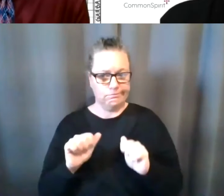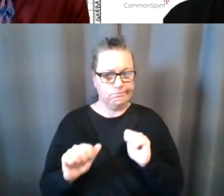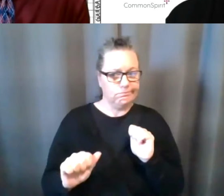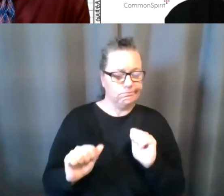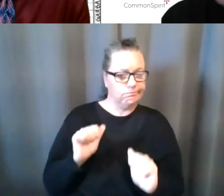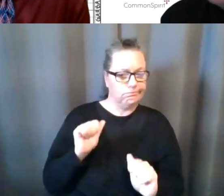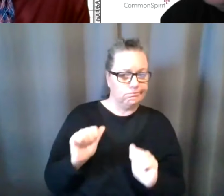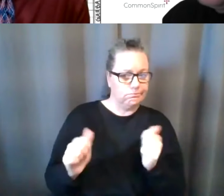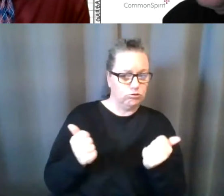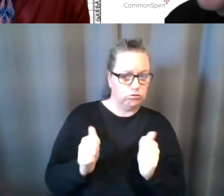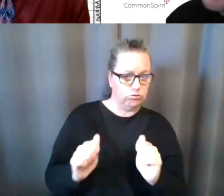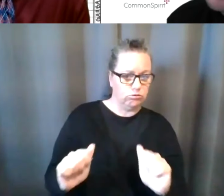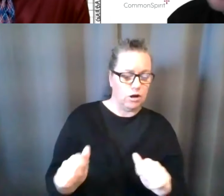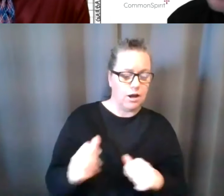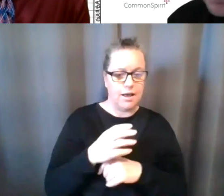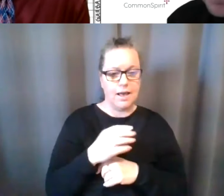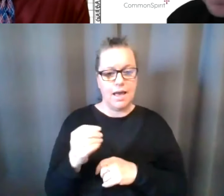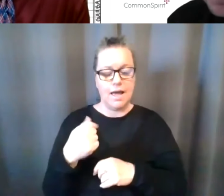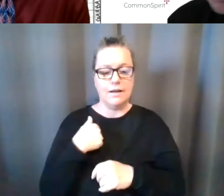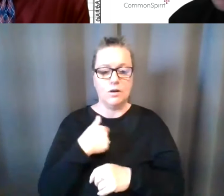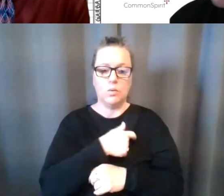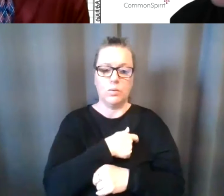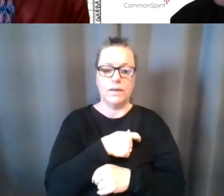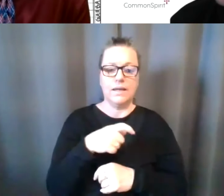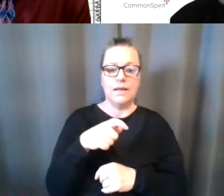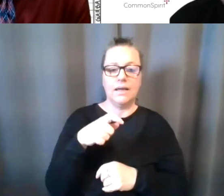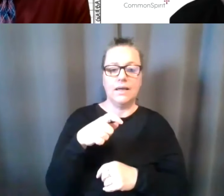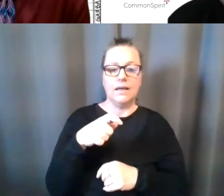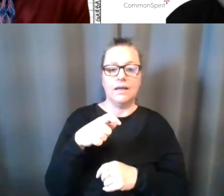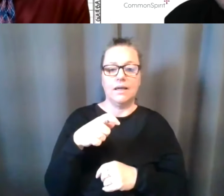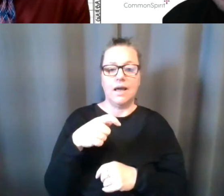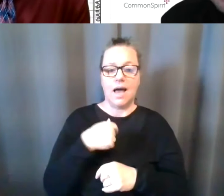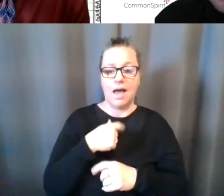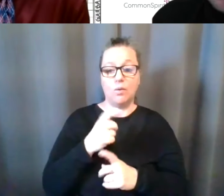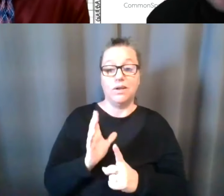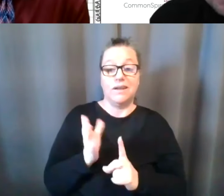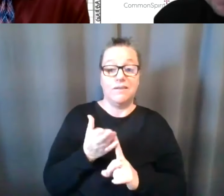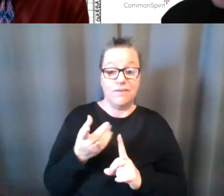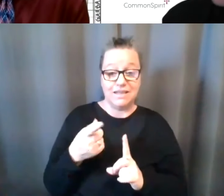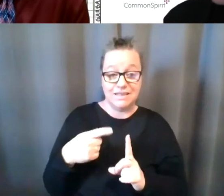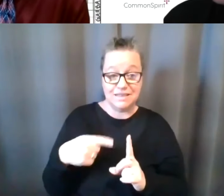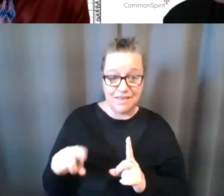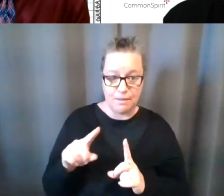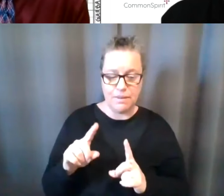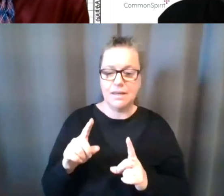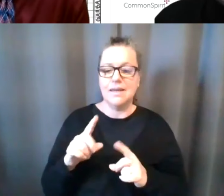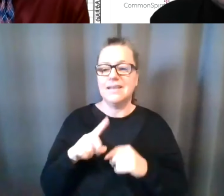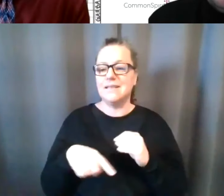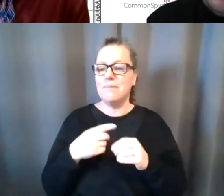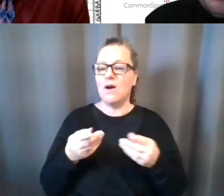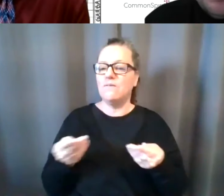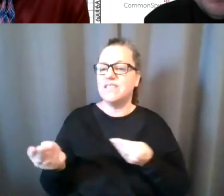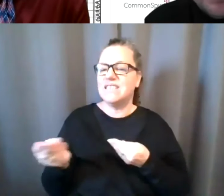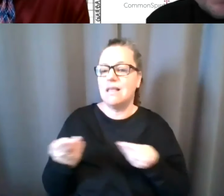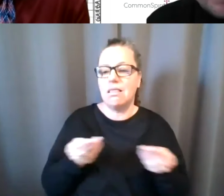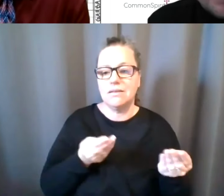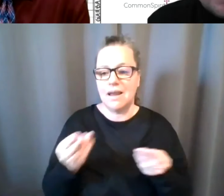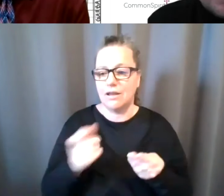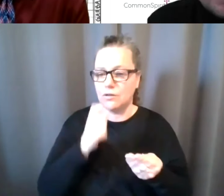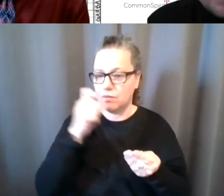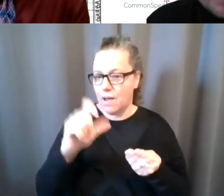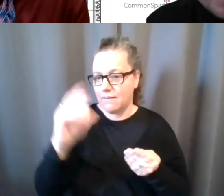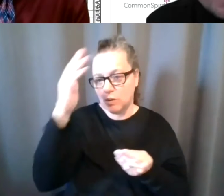it. And I just had to convince, me personally, I would convince them it's just about facilitating, right? You don't have to know all the things. So